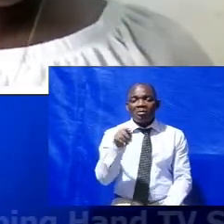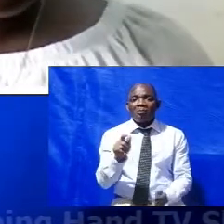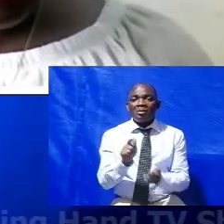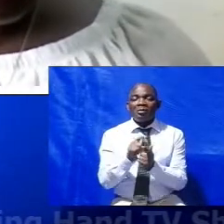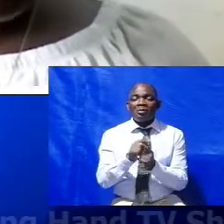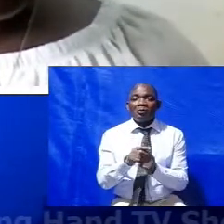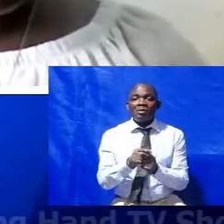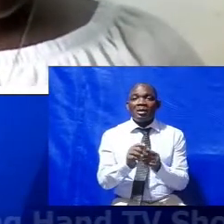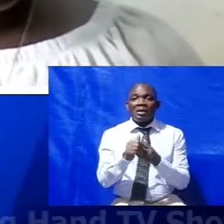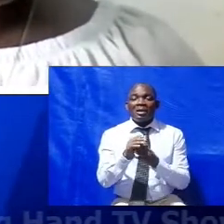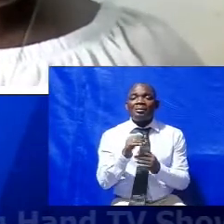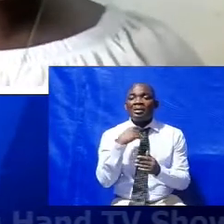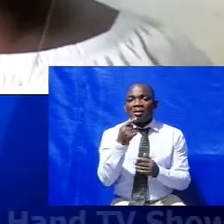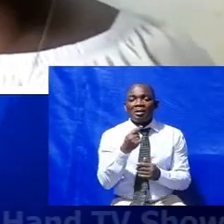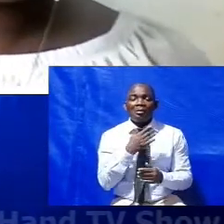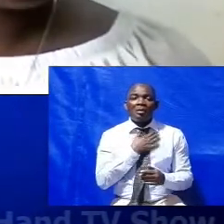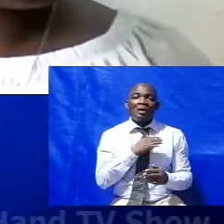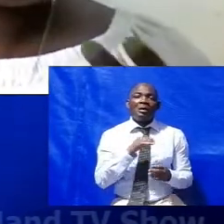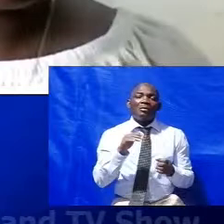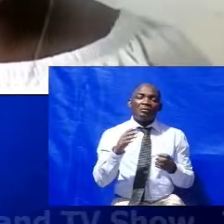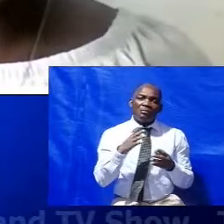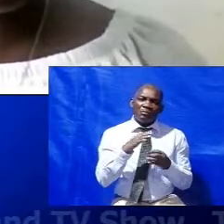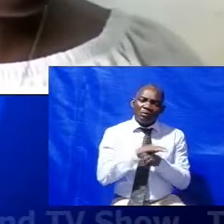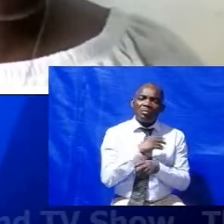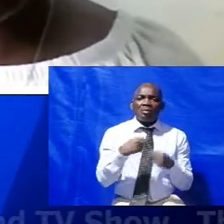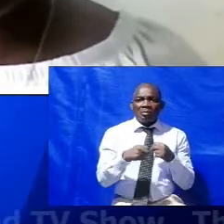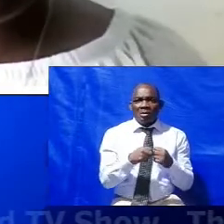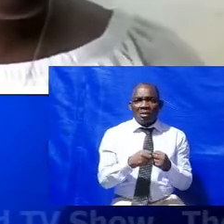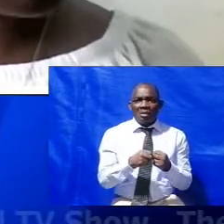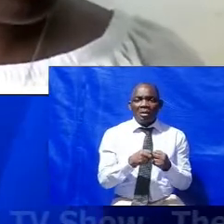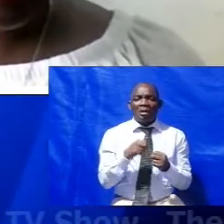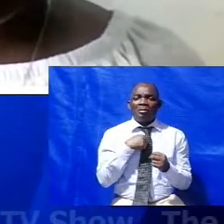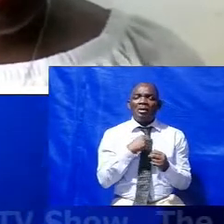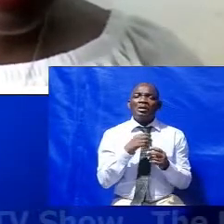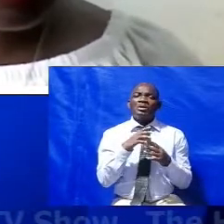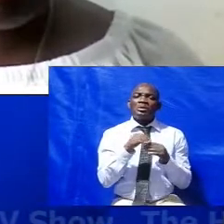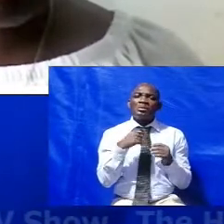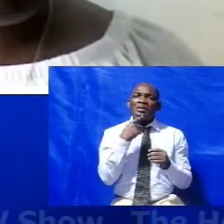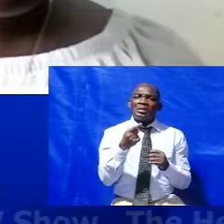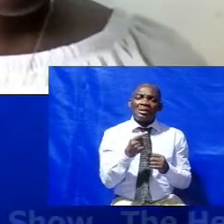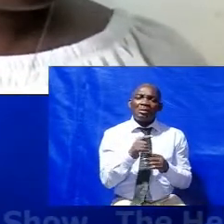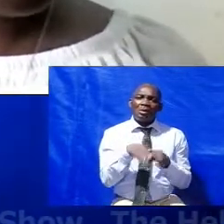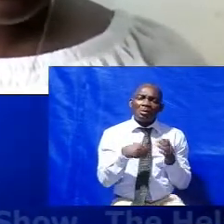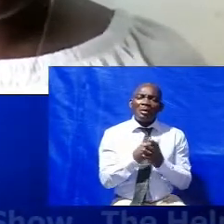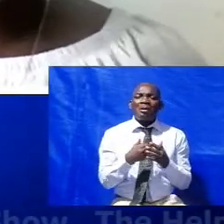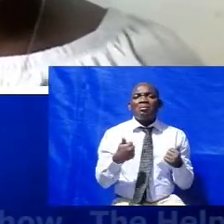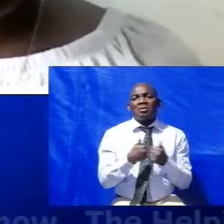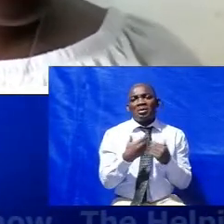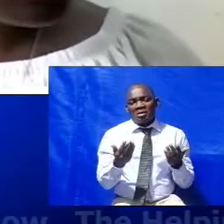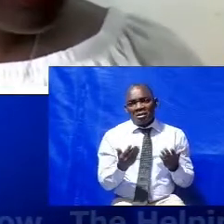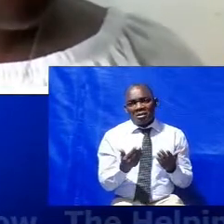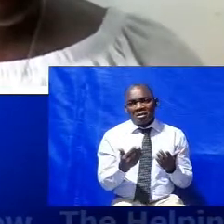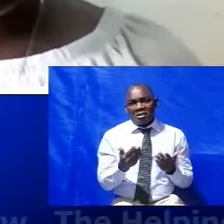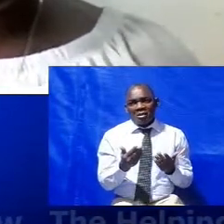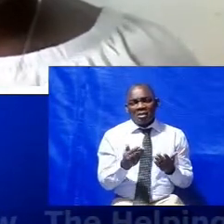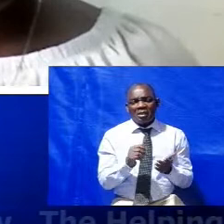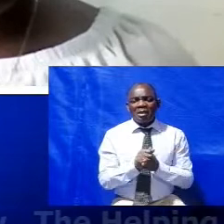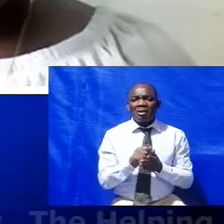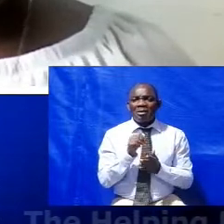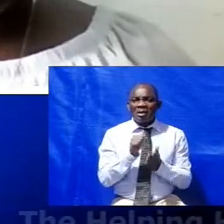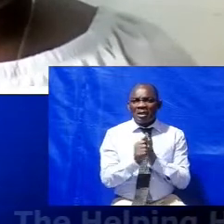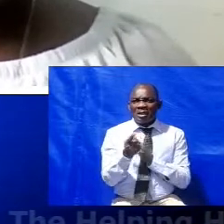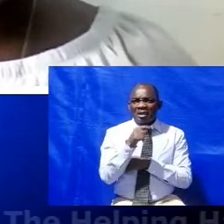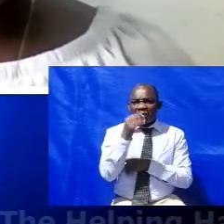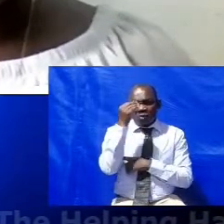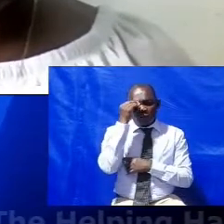when I go to the housekeeper, I just told her my whole story without hiding anything. I told her this is what is happening. And